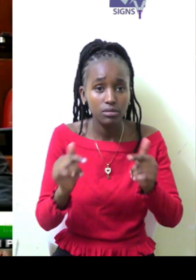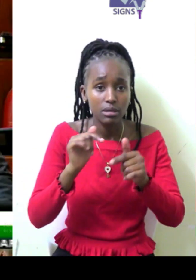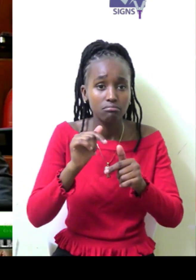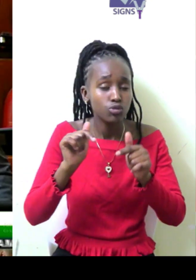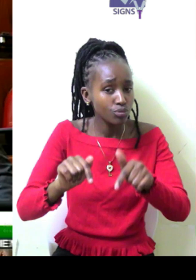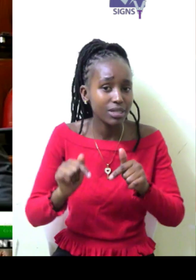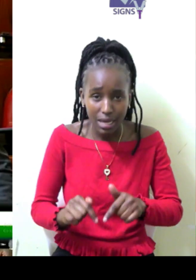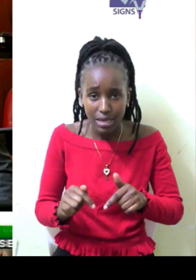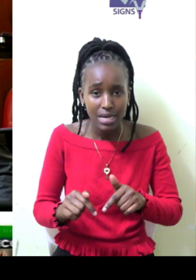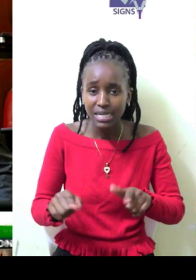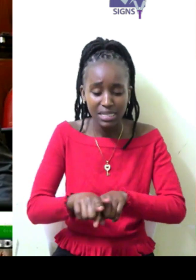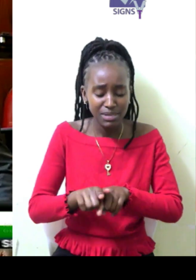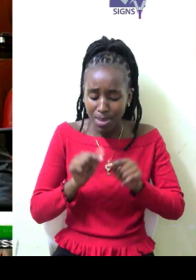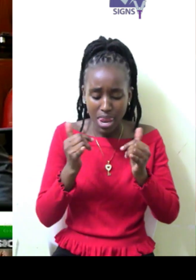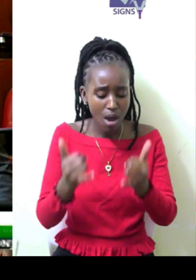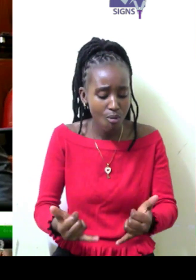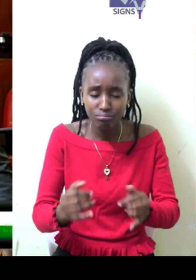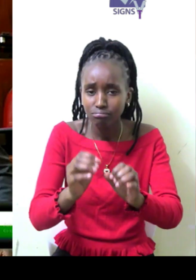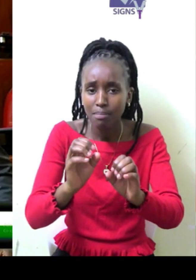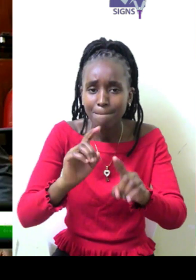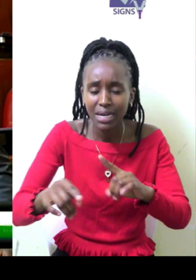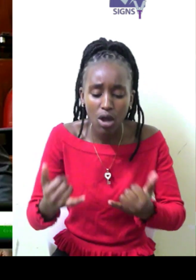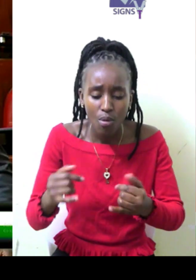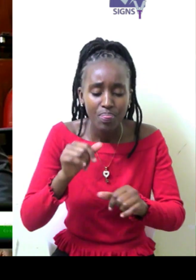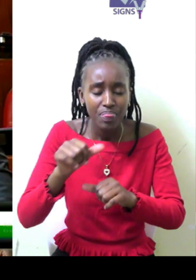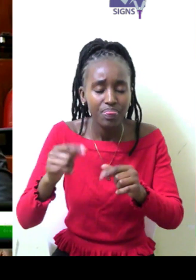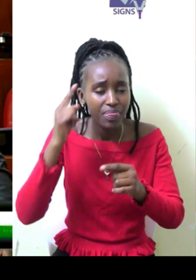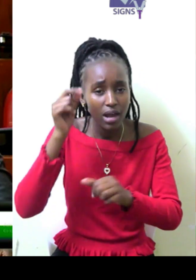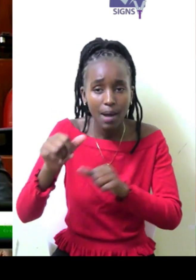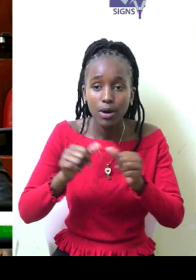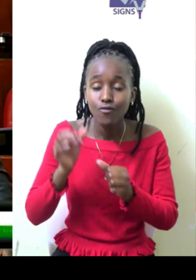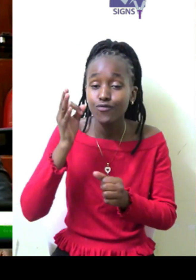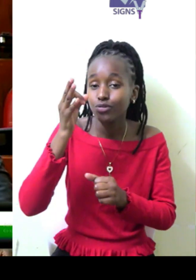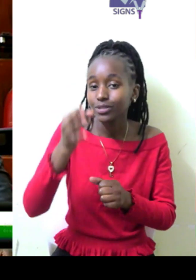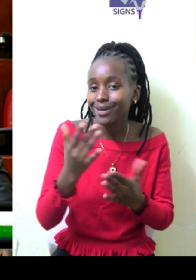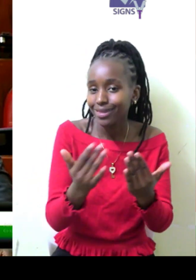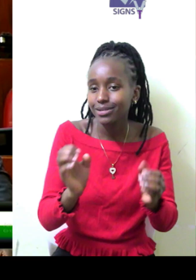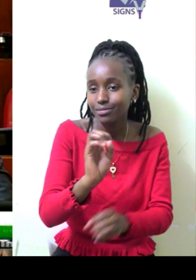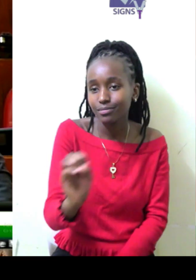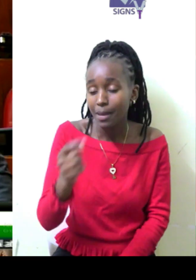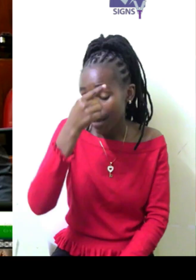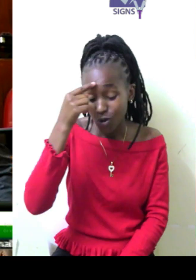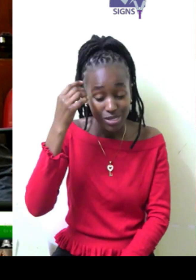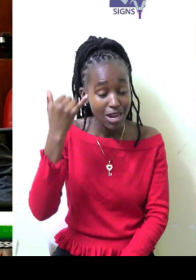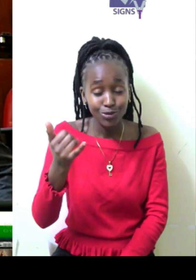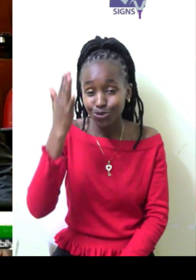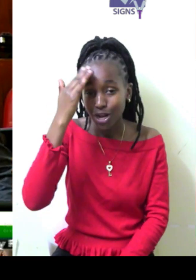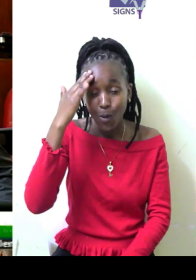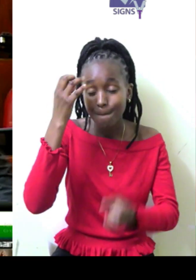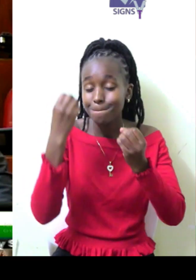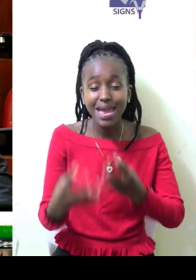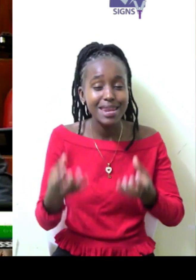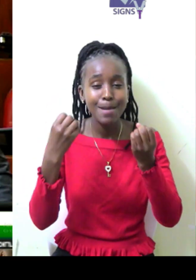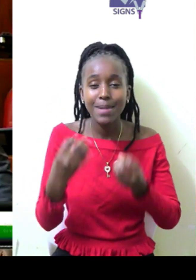of now, not imagining what will befall this country as populations grow day in, day out in another 20,